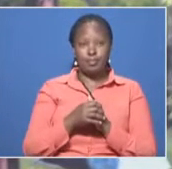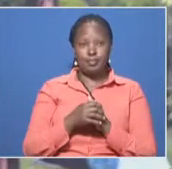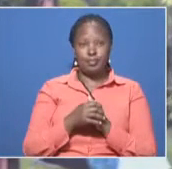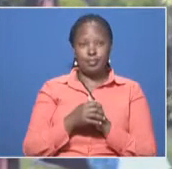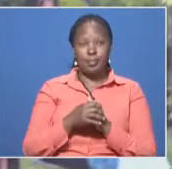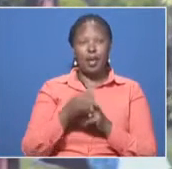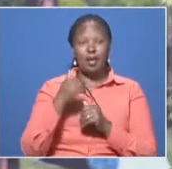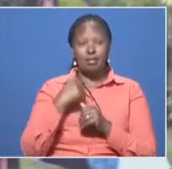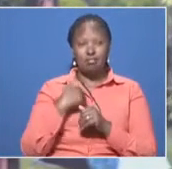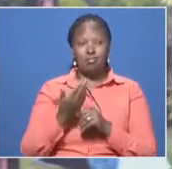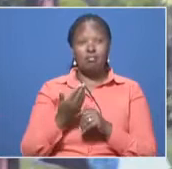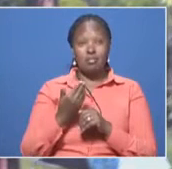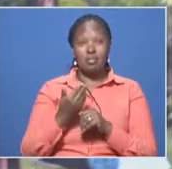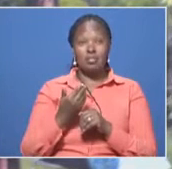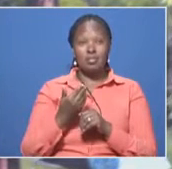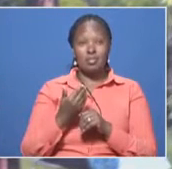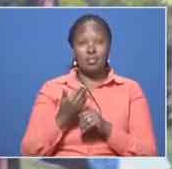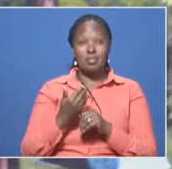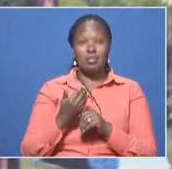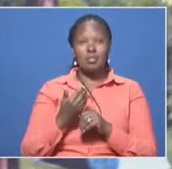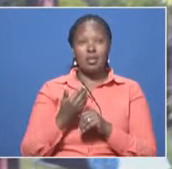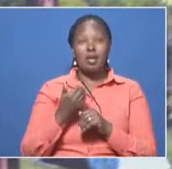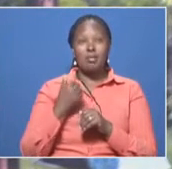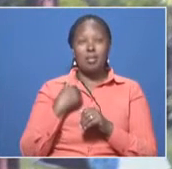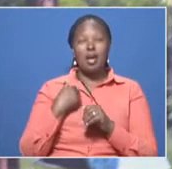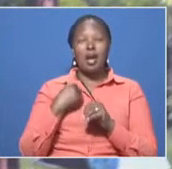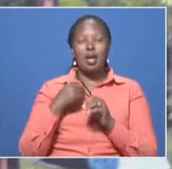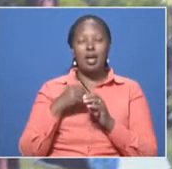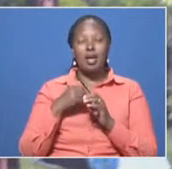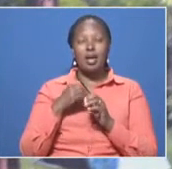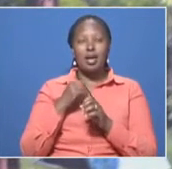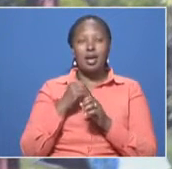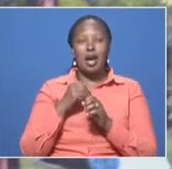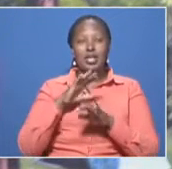I take everything a step at the moment.